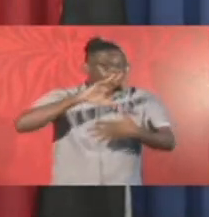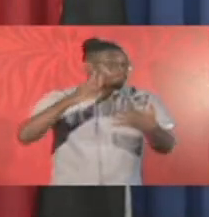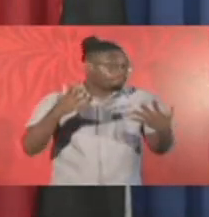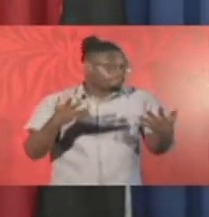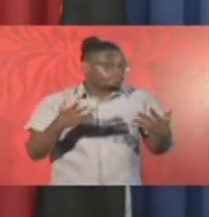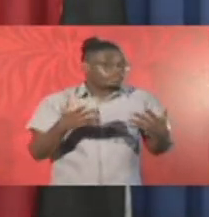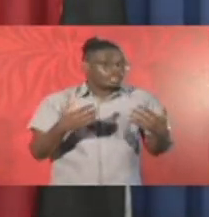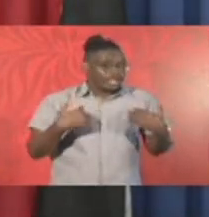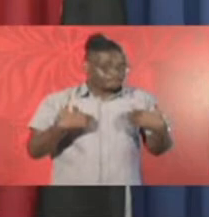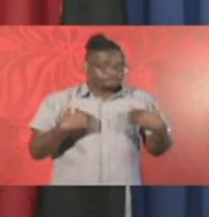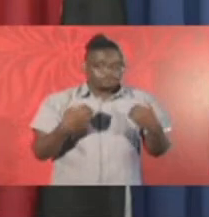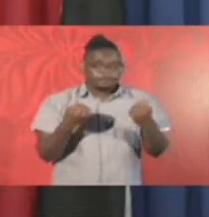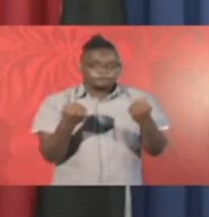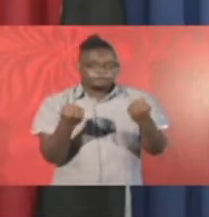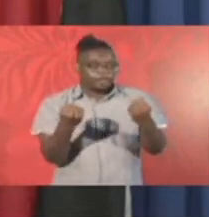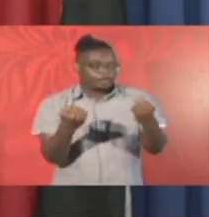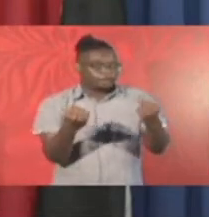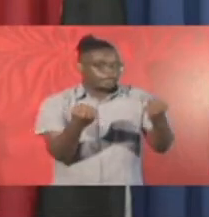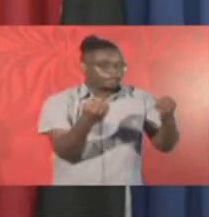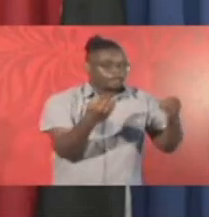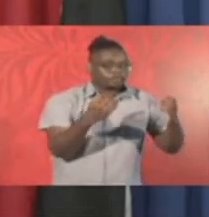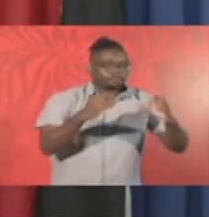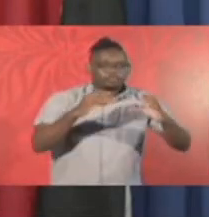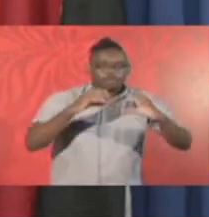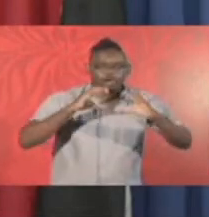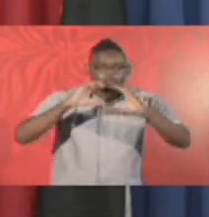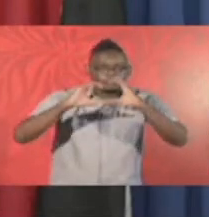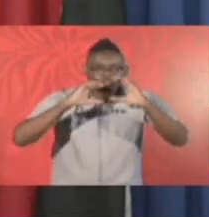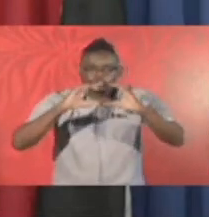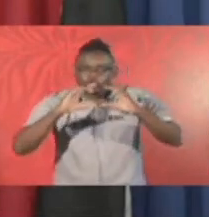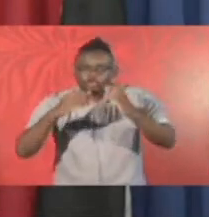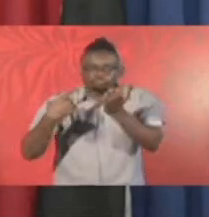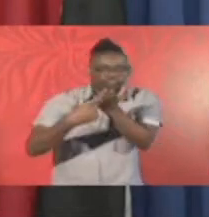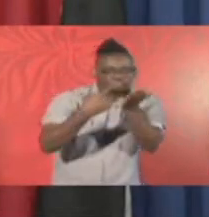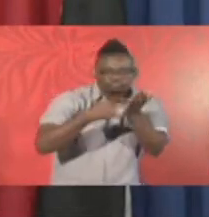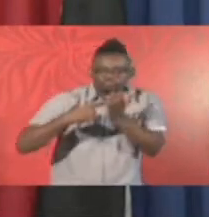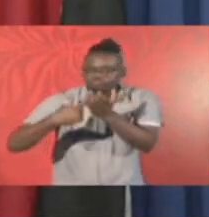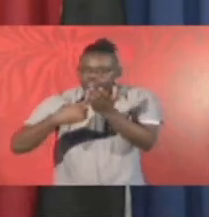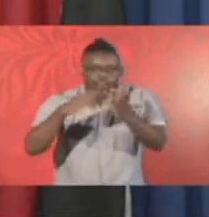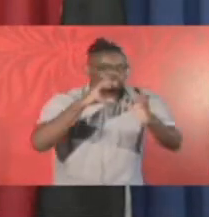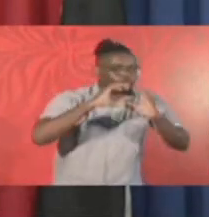and broadcasting data in minutiae.